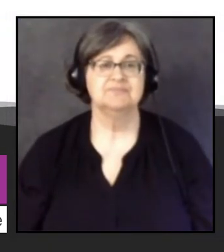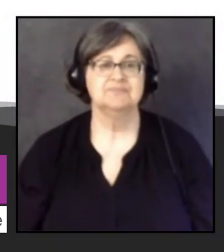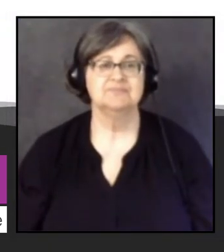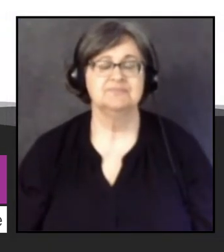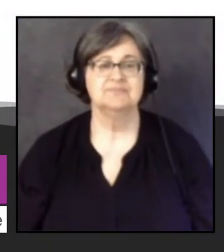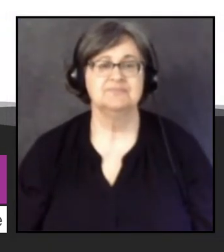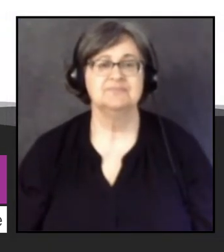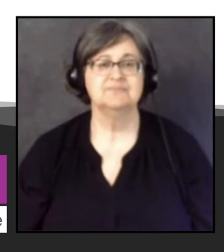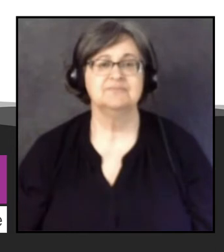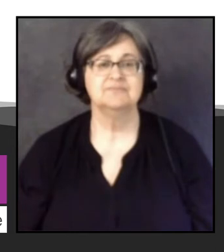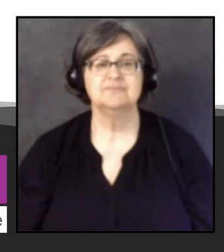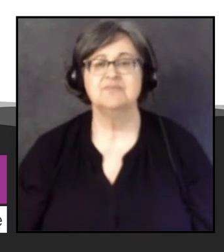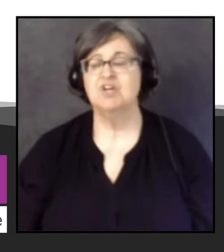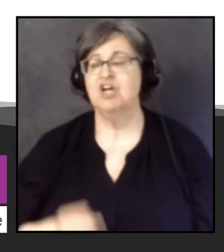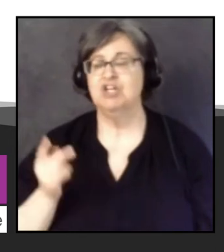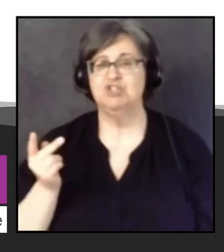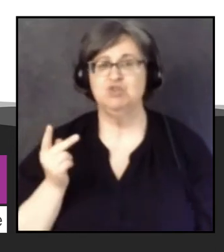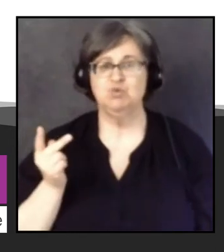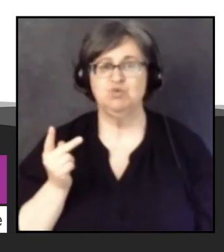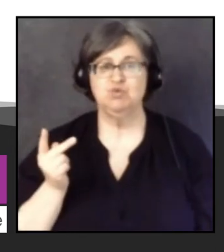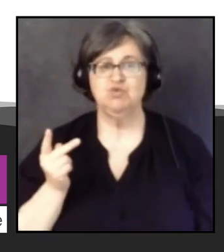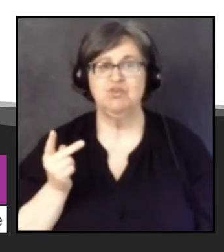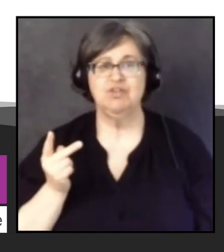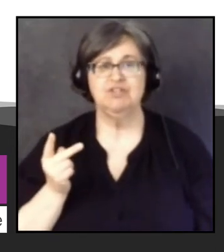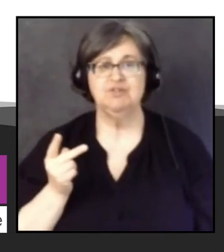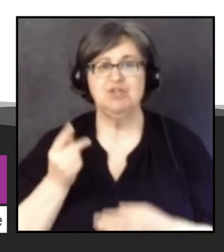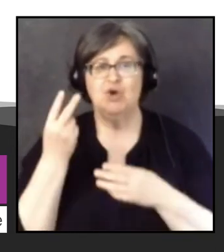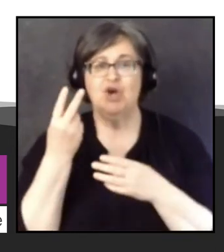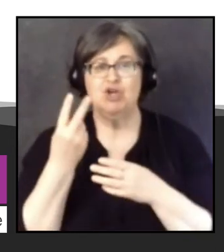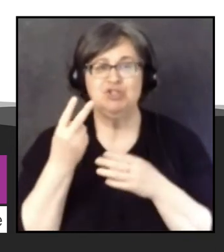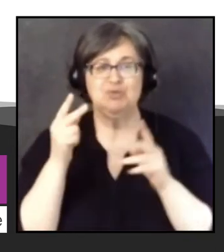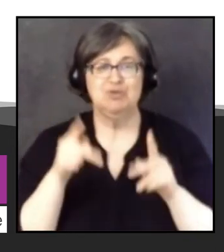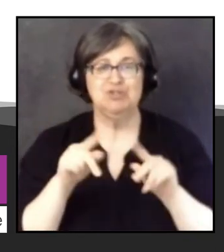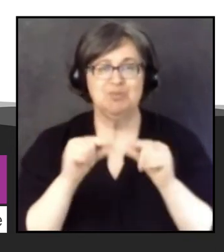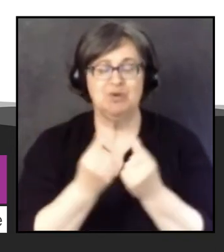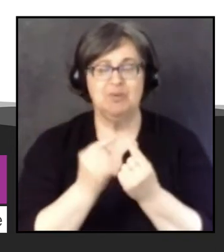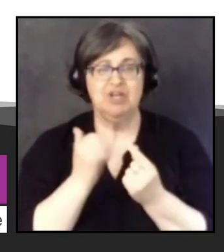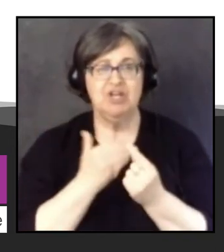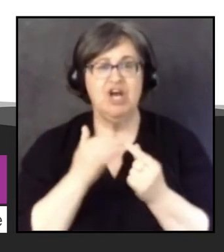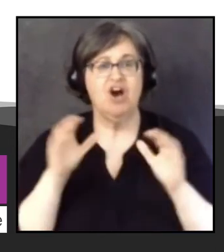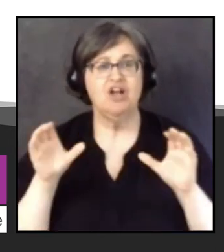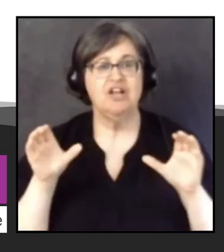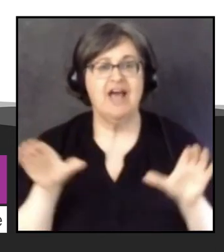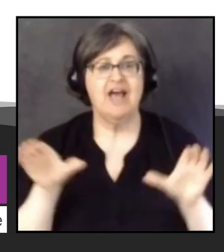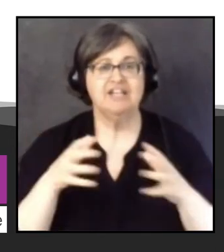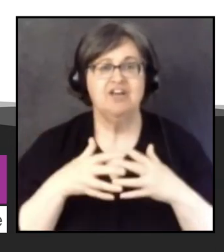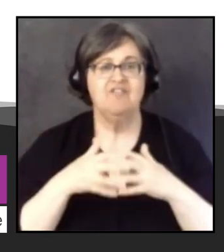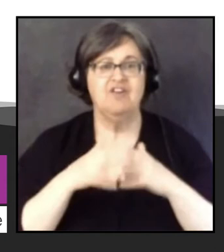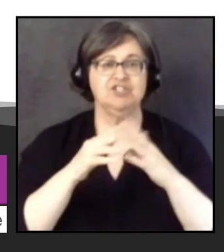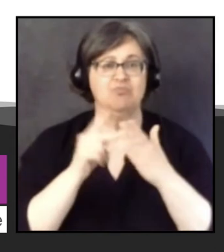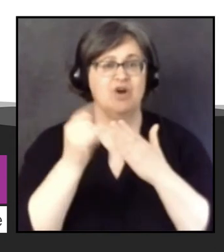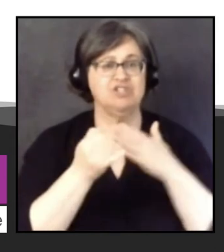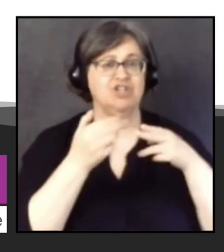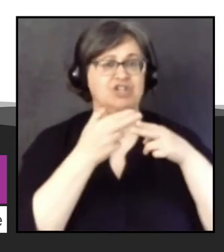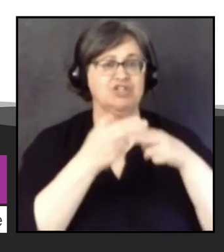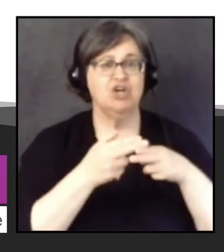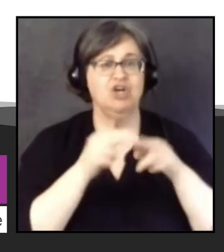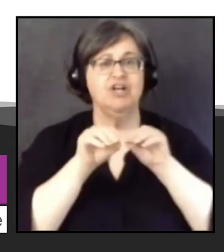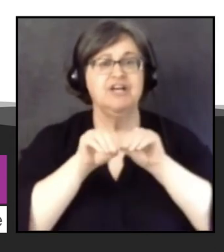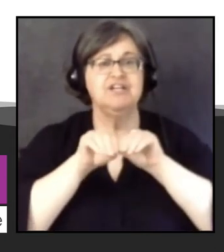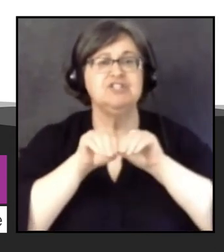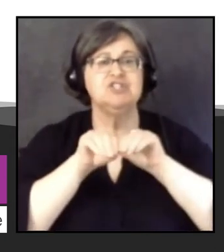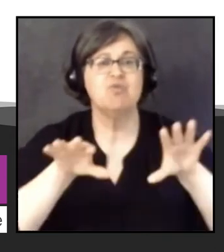Okay, so Natalia and I are a two-person group. Our activation project is called Spread Out. It is